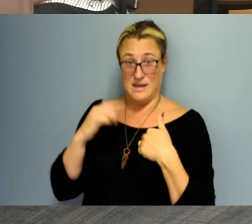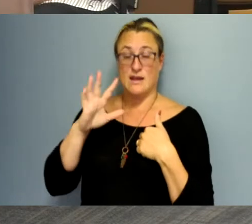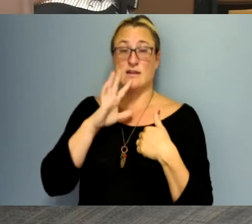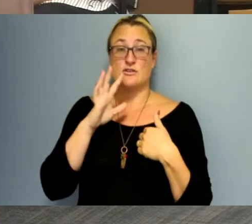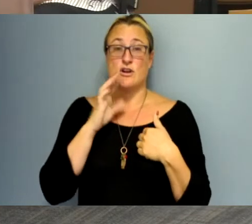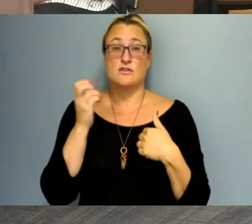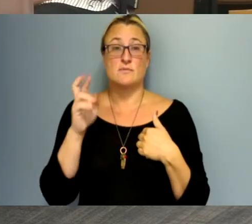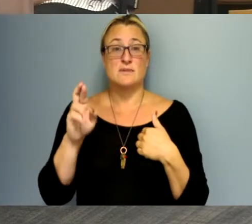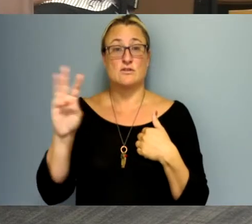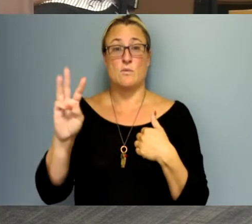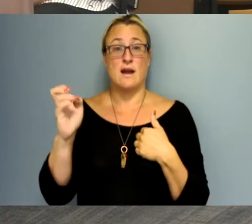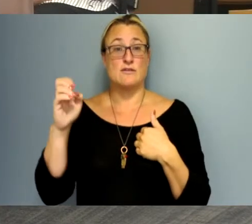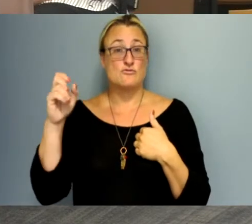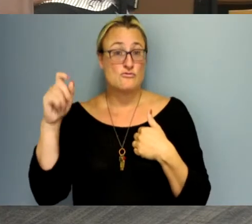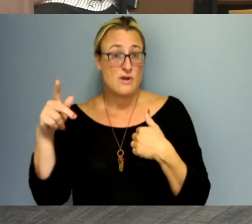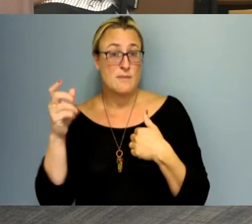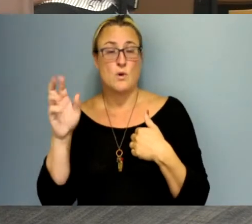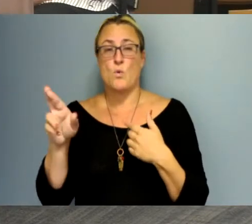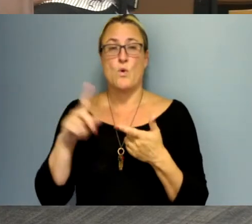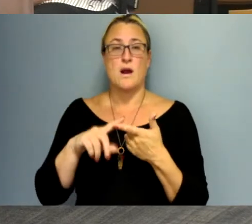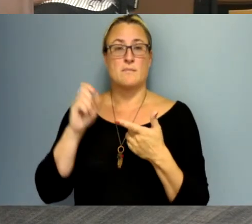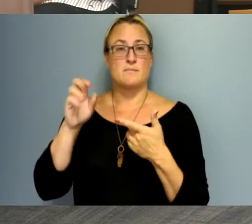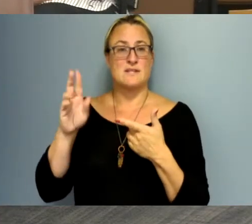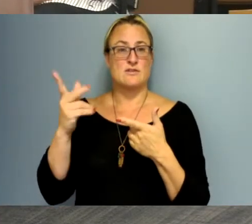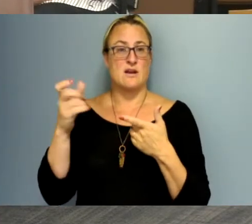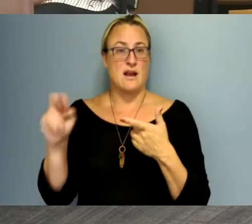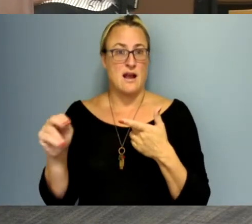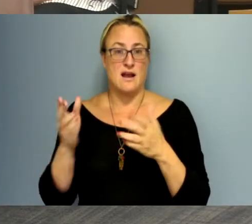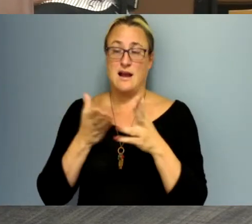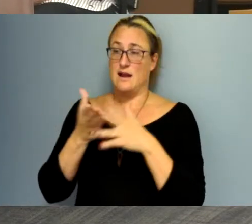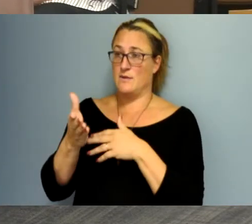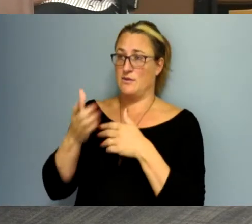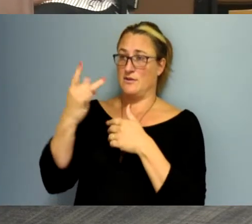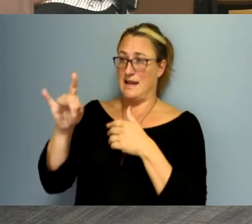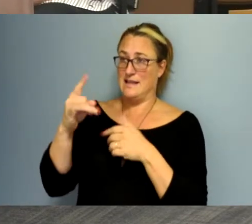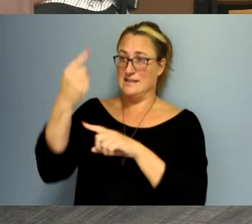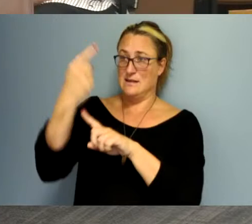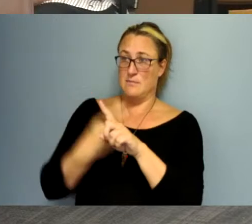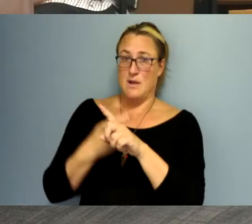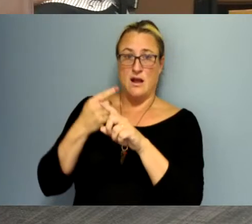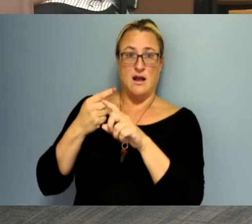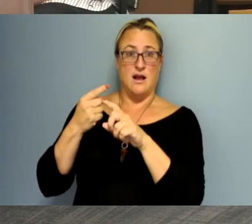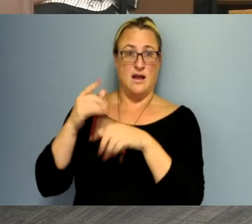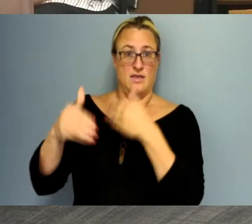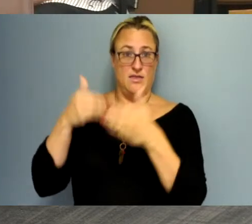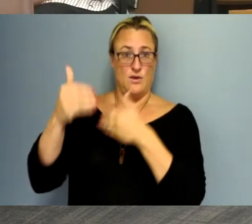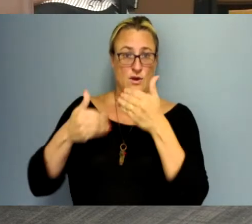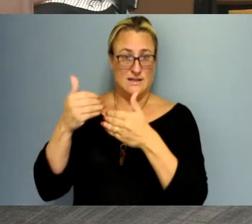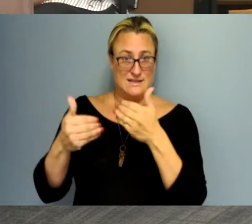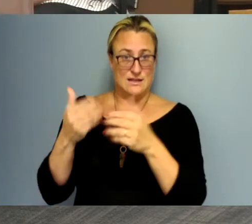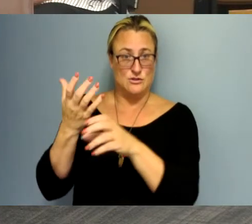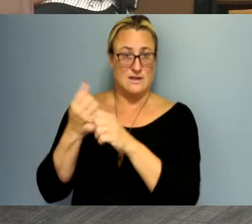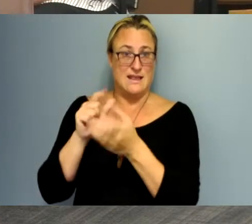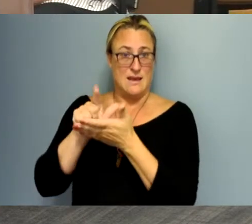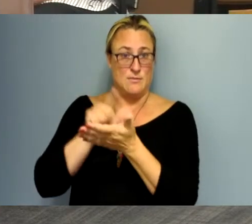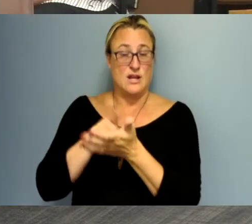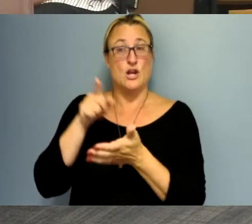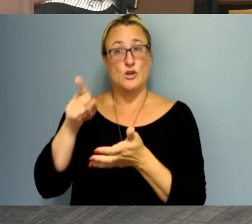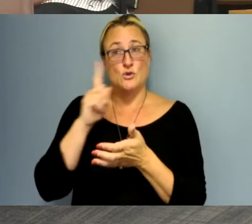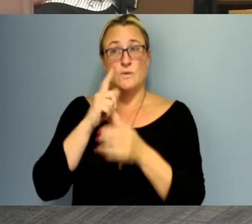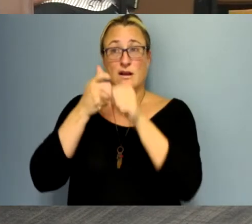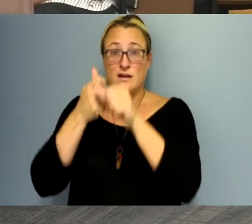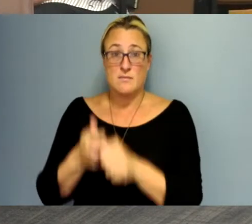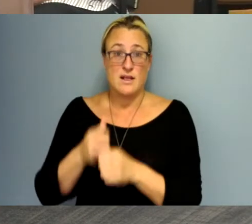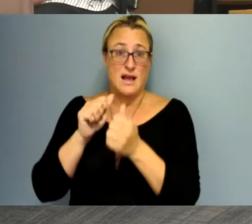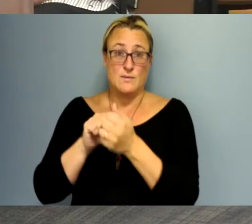Mr. Weintraub. I went through an 18-month ordeal to get that legal precedent, and you are going to comply with the law.